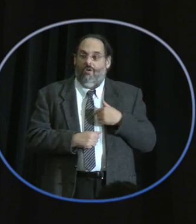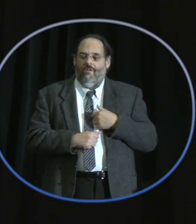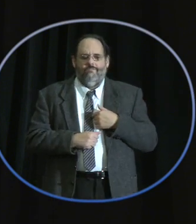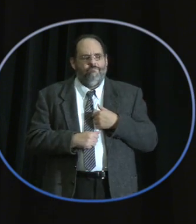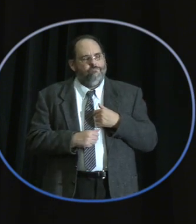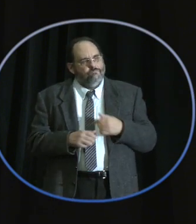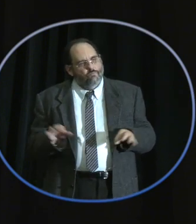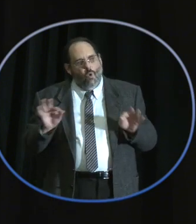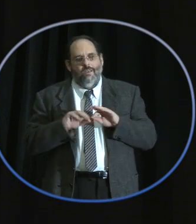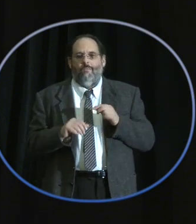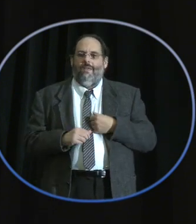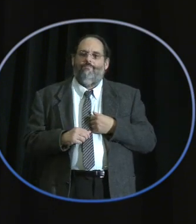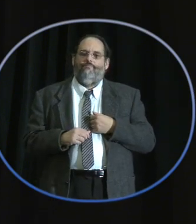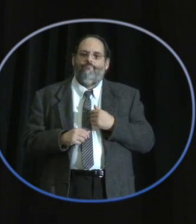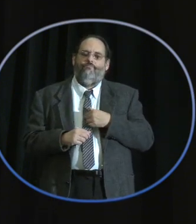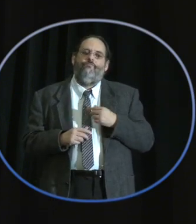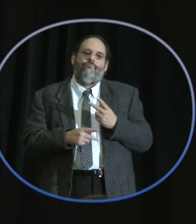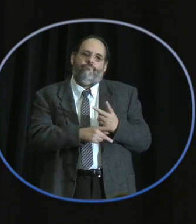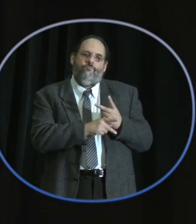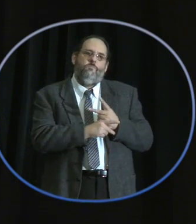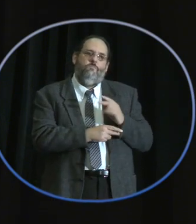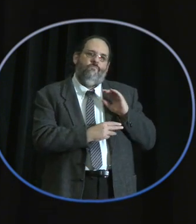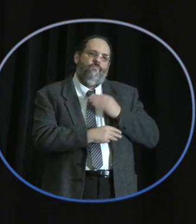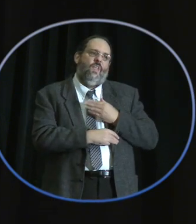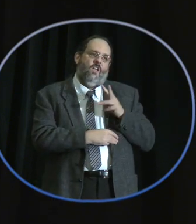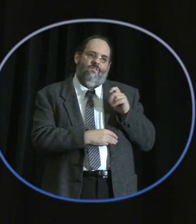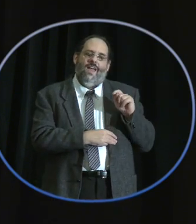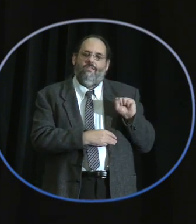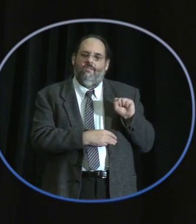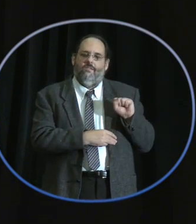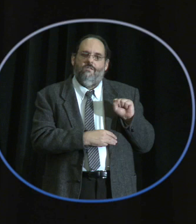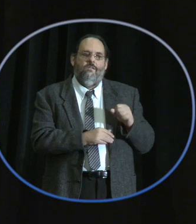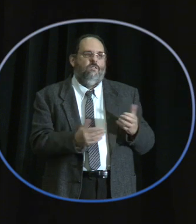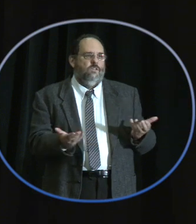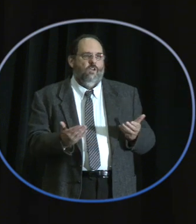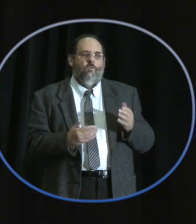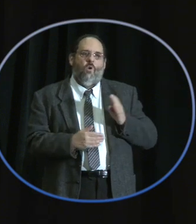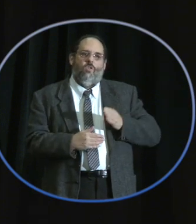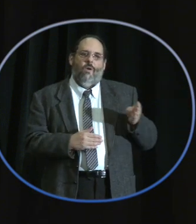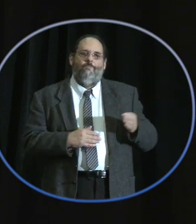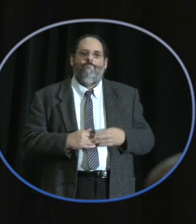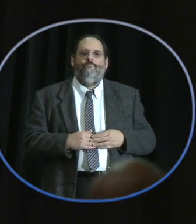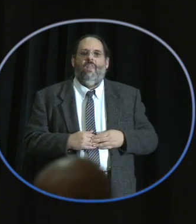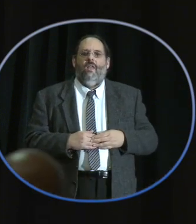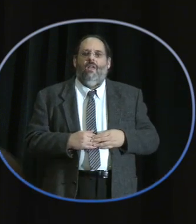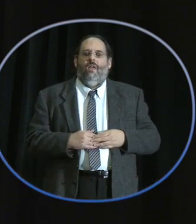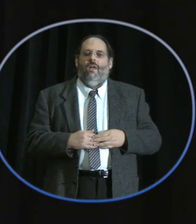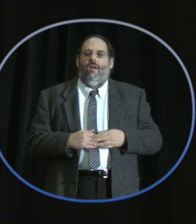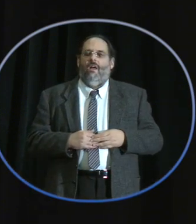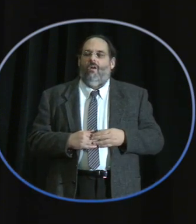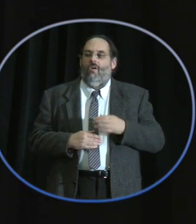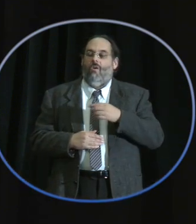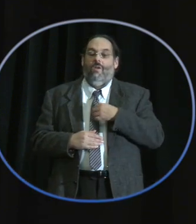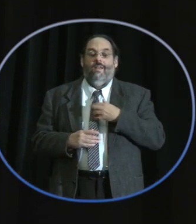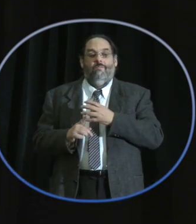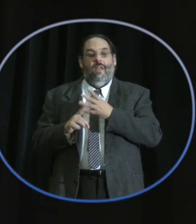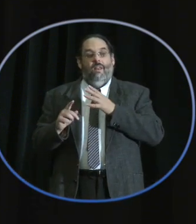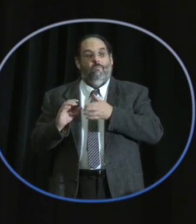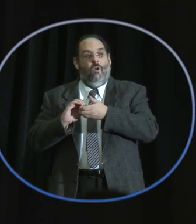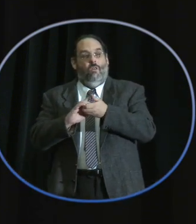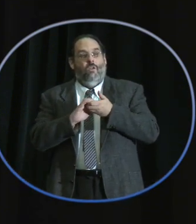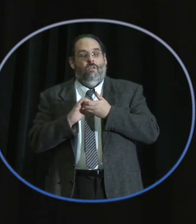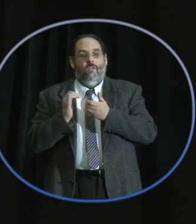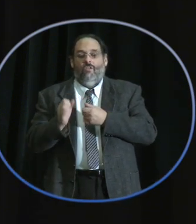just so important that we take care of our veteran population. We've expanded our partnerships this